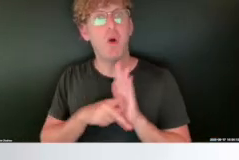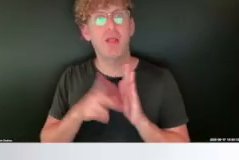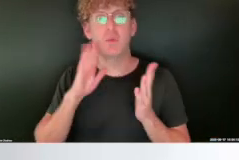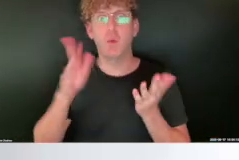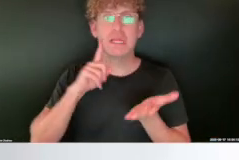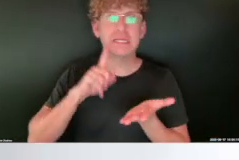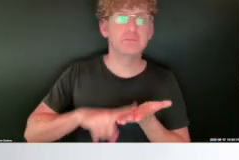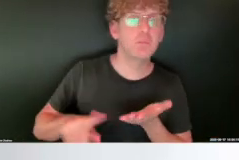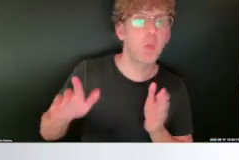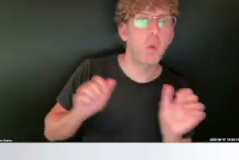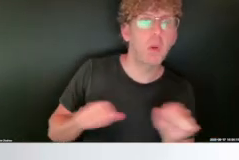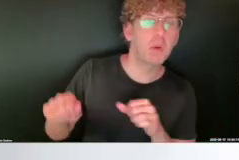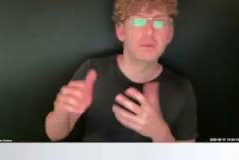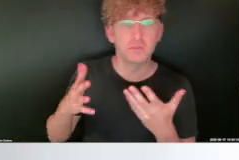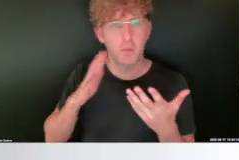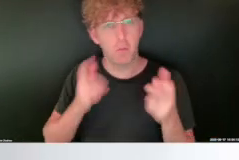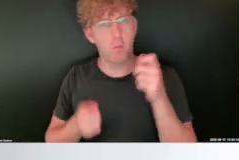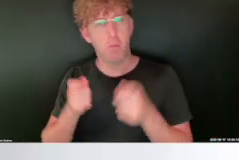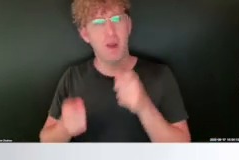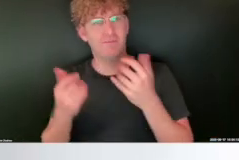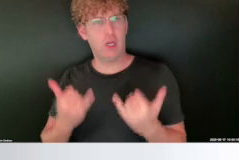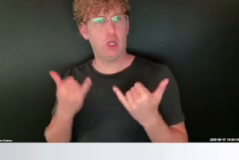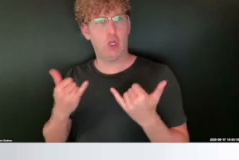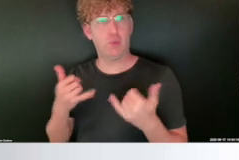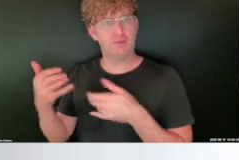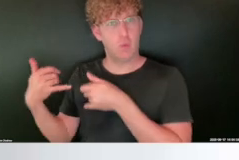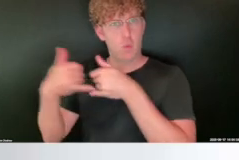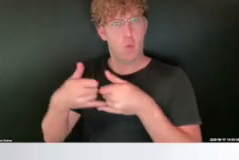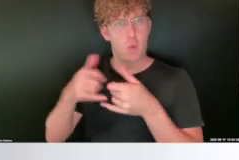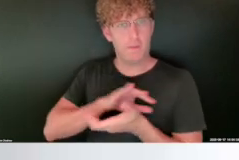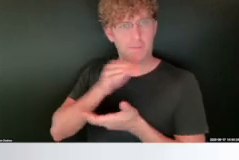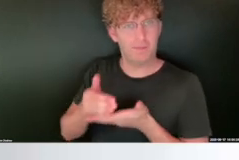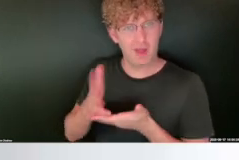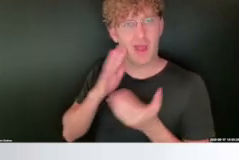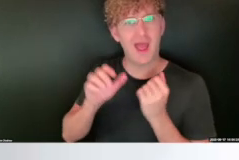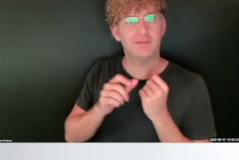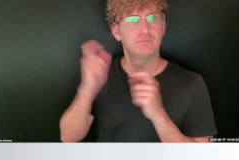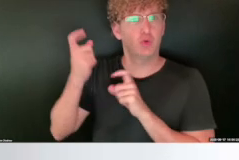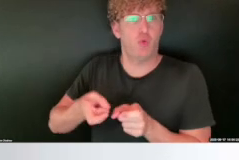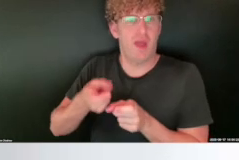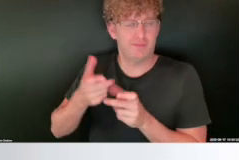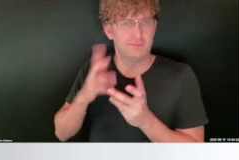application process, and releasing a new administrator solicitation. Next slide, please.